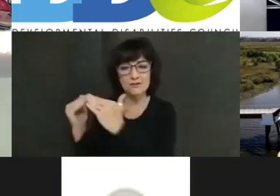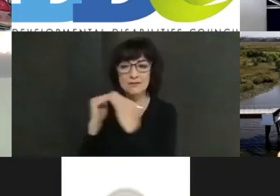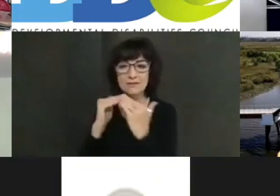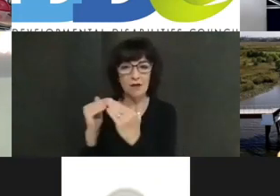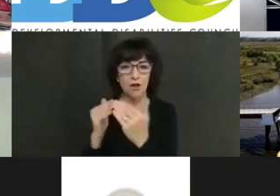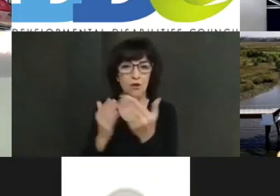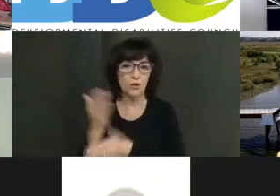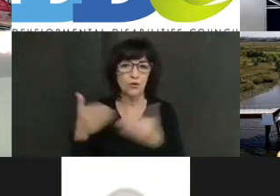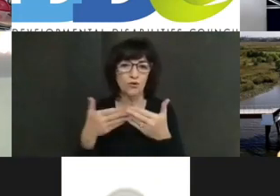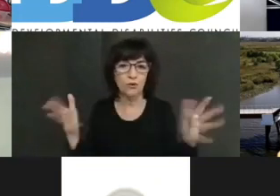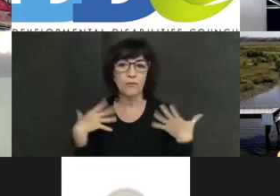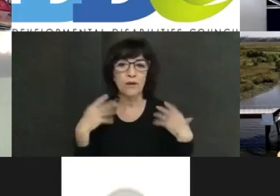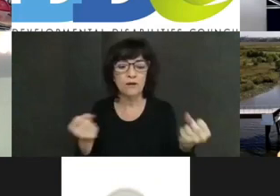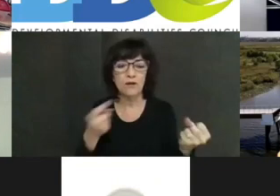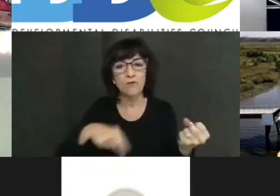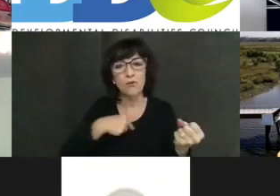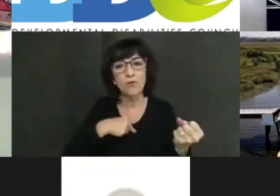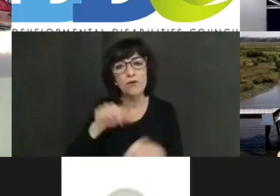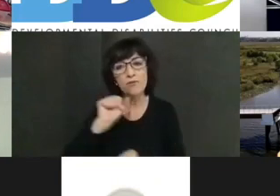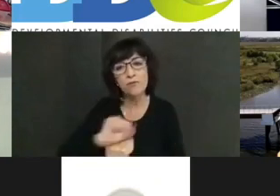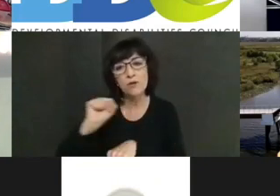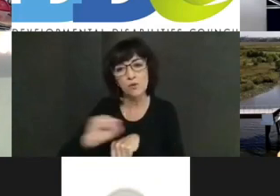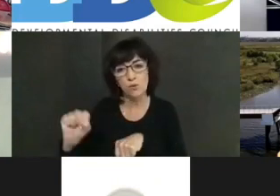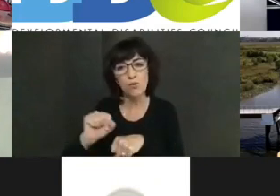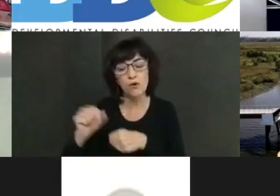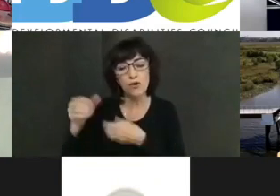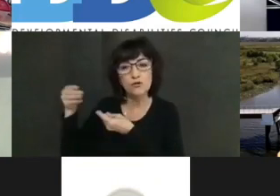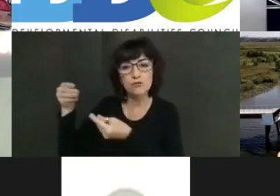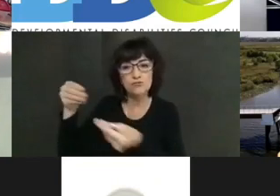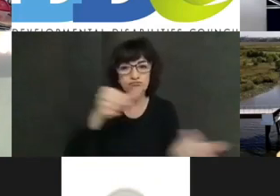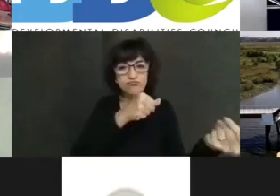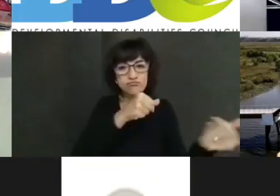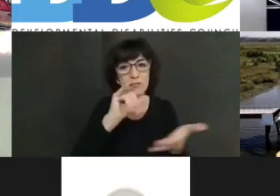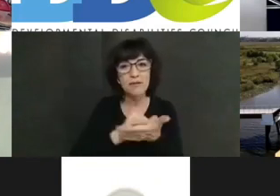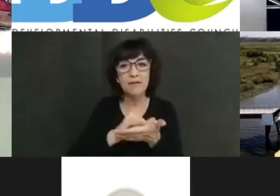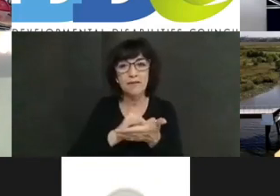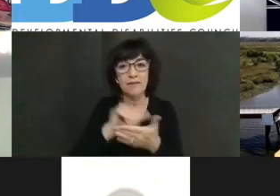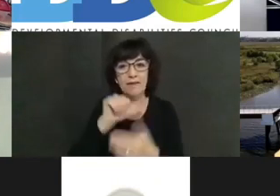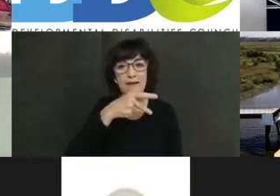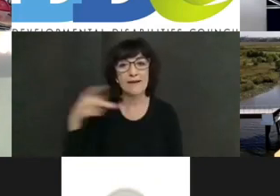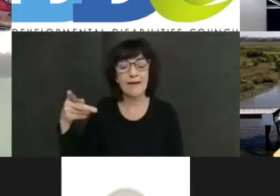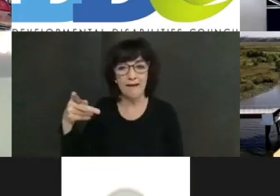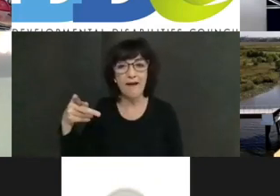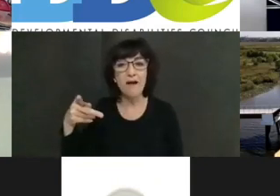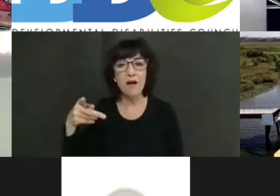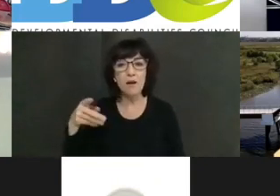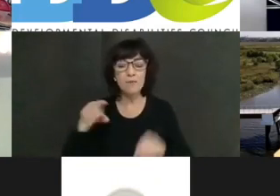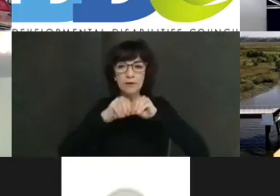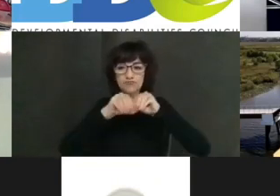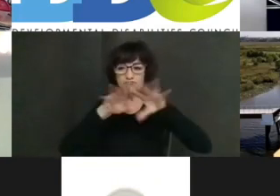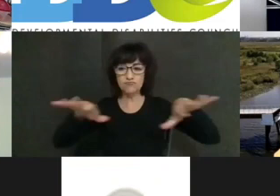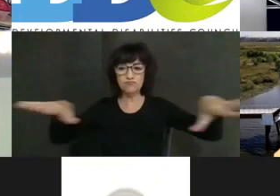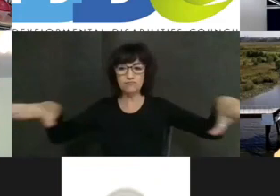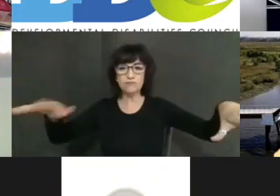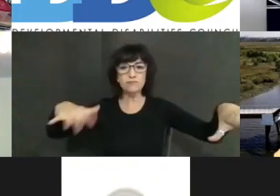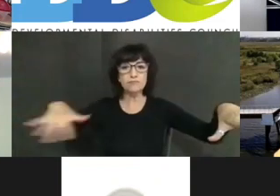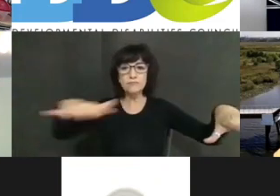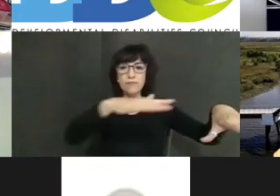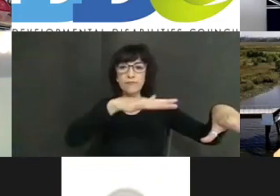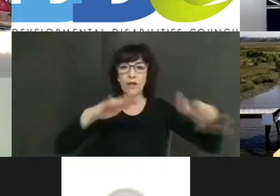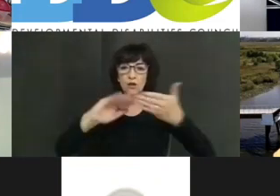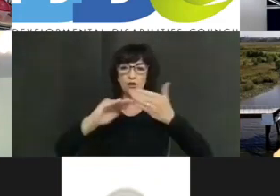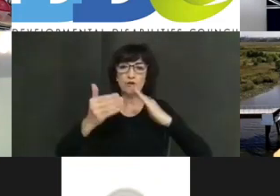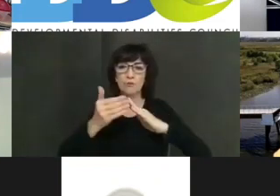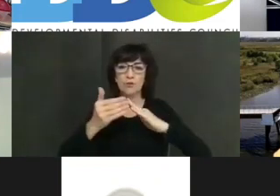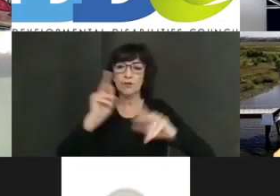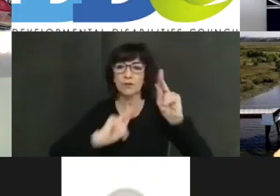been working to roll out this app across Delaware and across community populations. And we